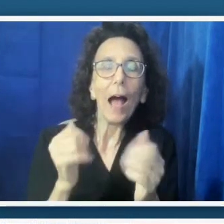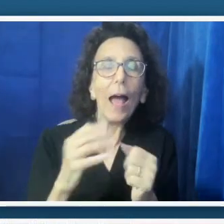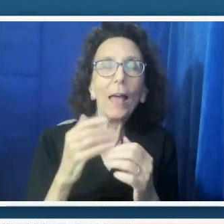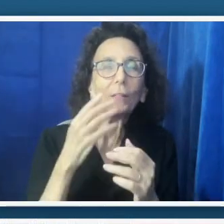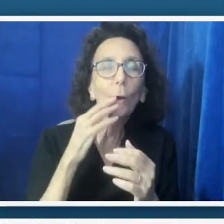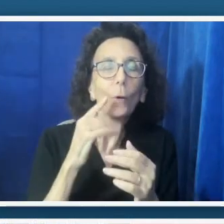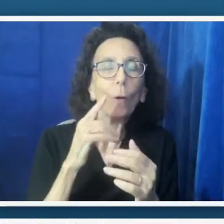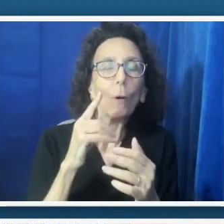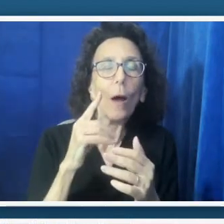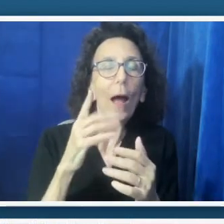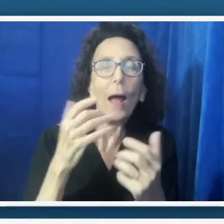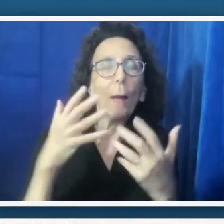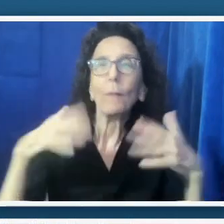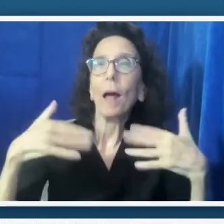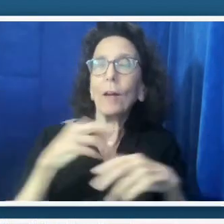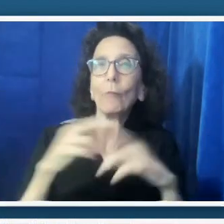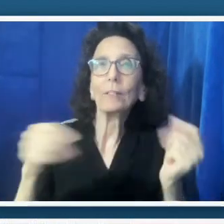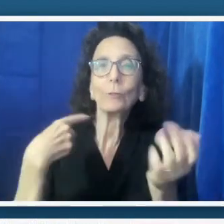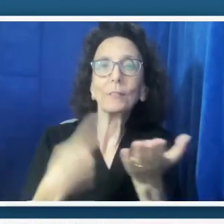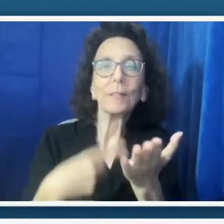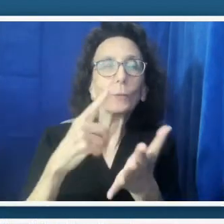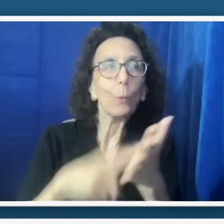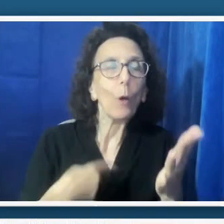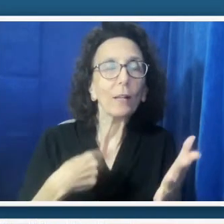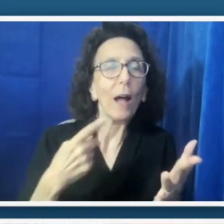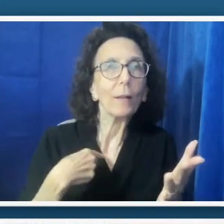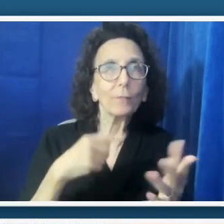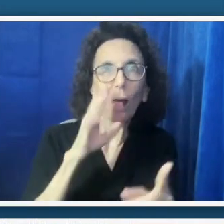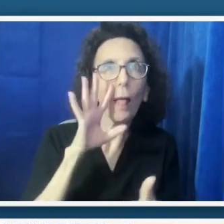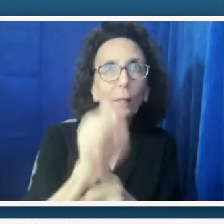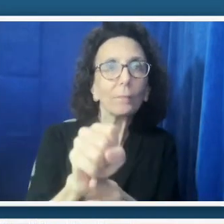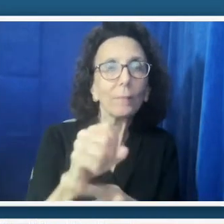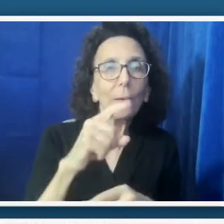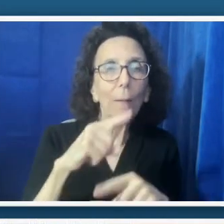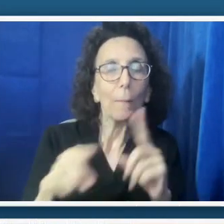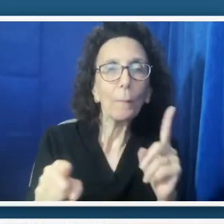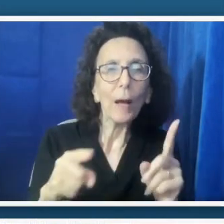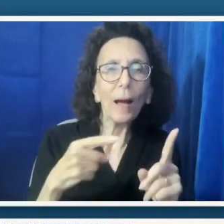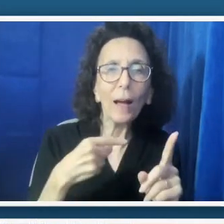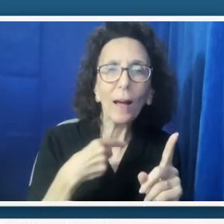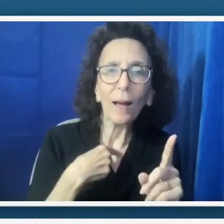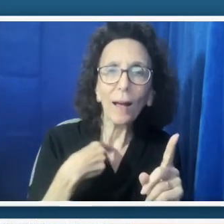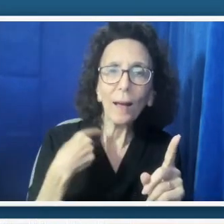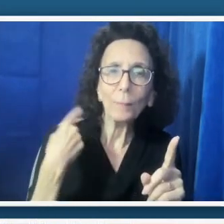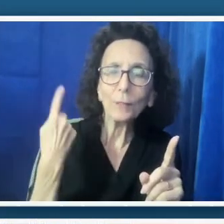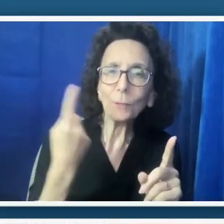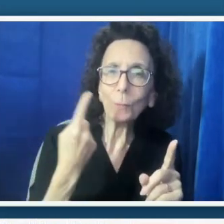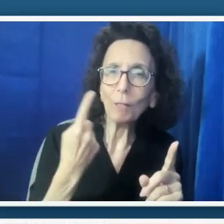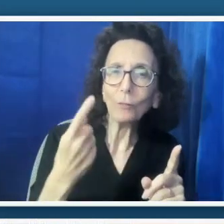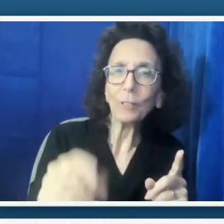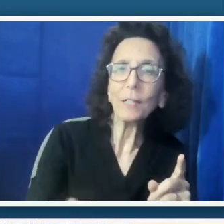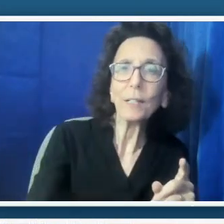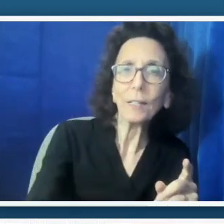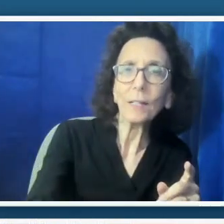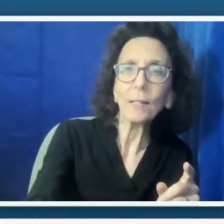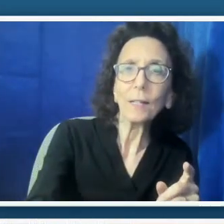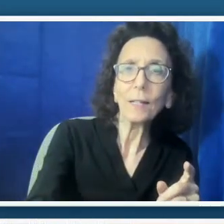strikes me most, I'm curious if these reflect kind of an average, or are